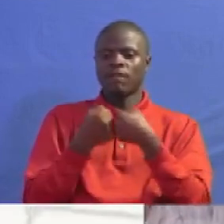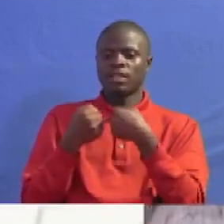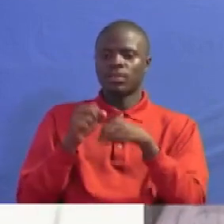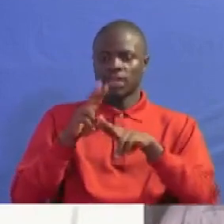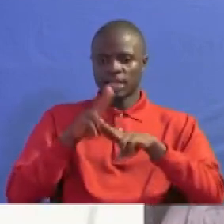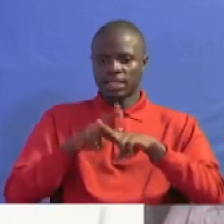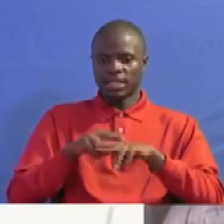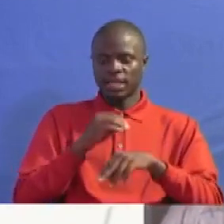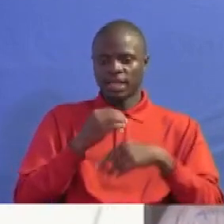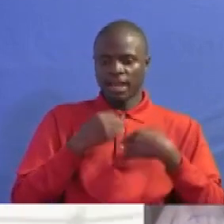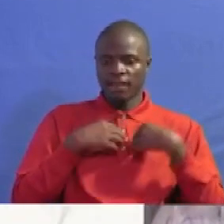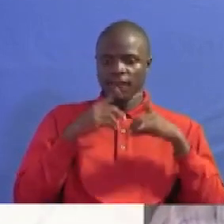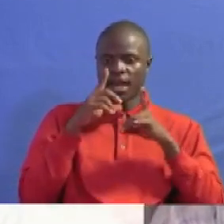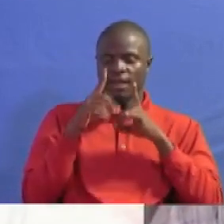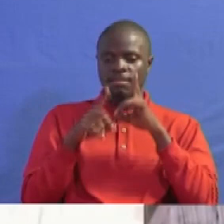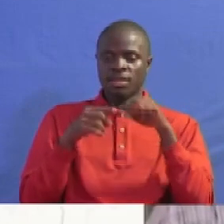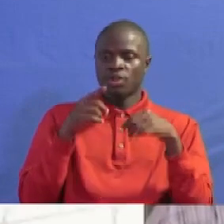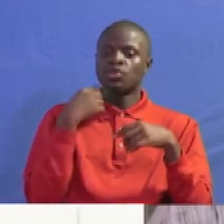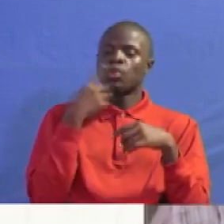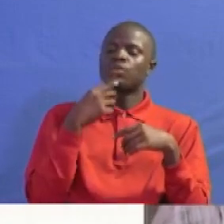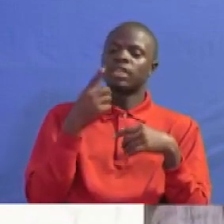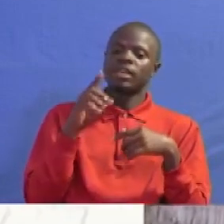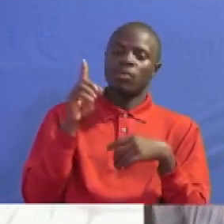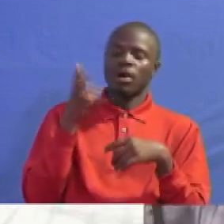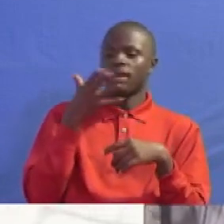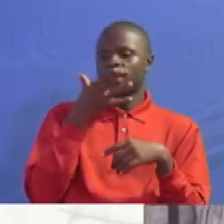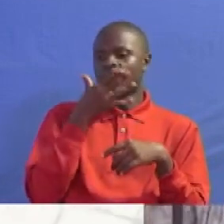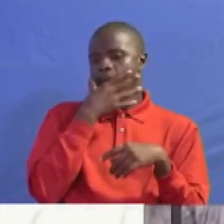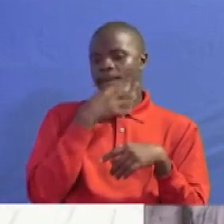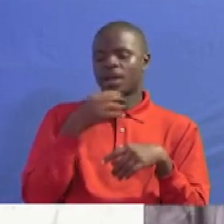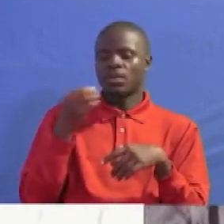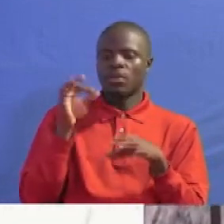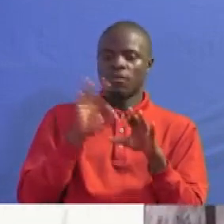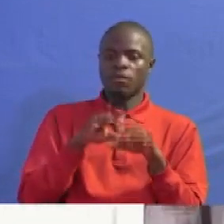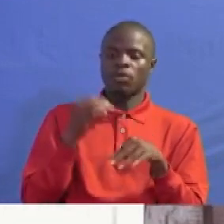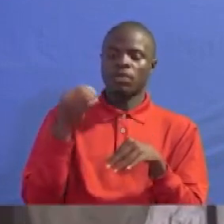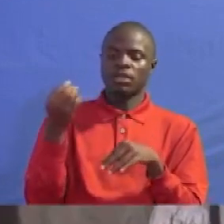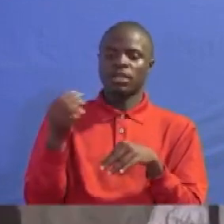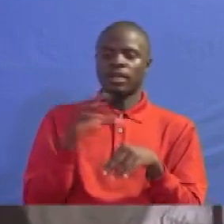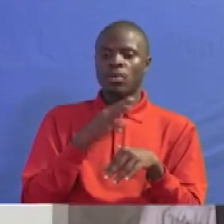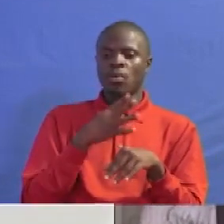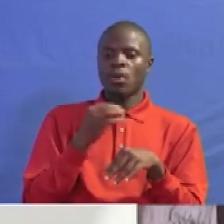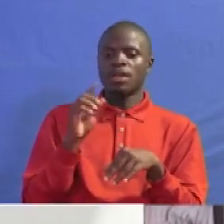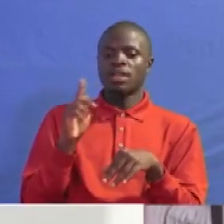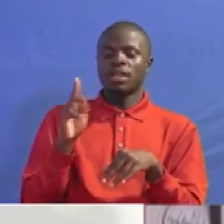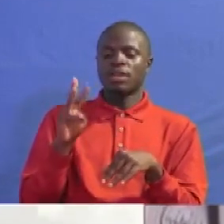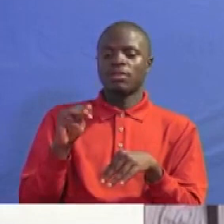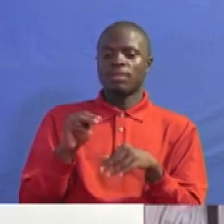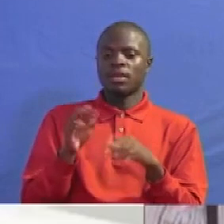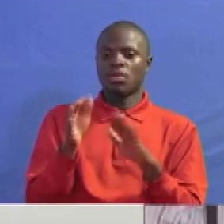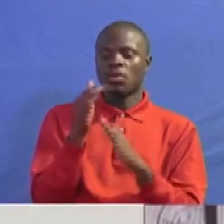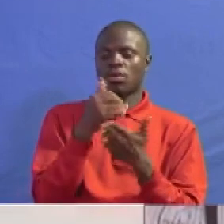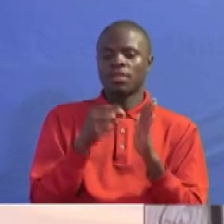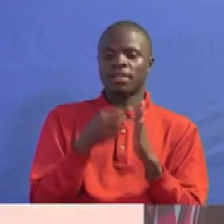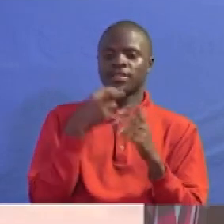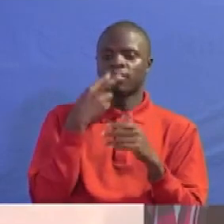tujadiliane. Wale wanasema one man, one vote, one shilling. Wanasema one man, one vote, 1 kilometer. Hii maoni